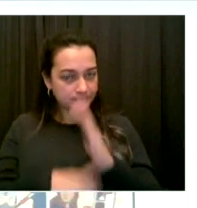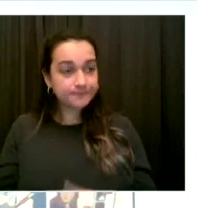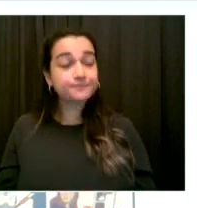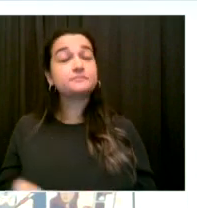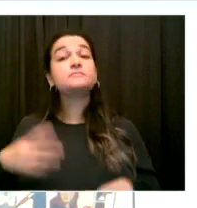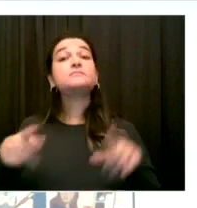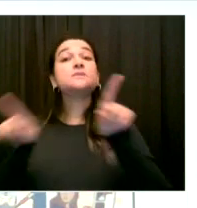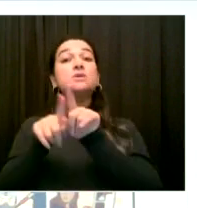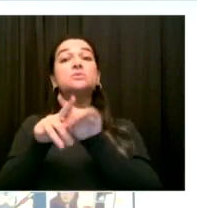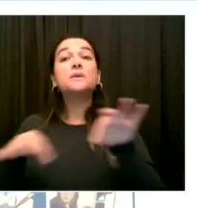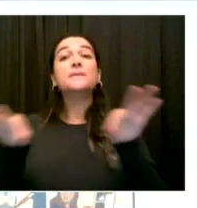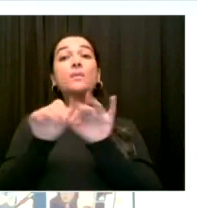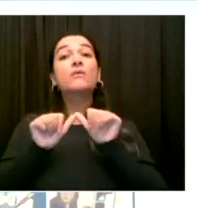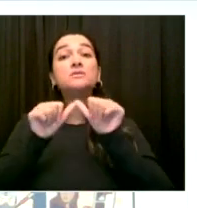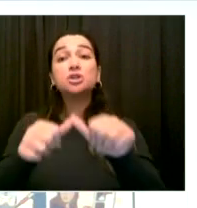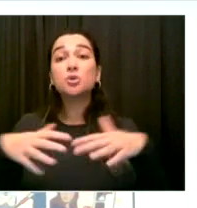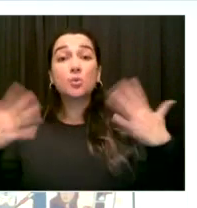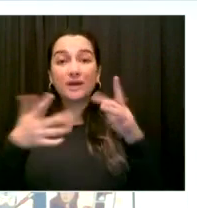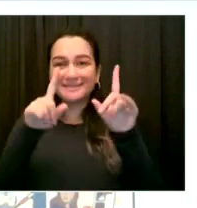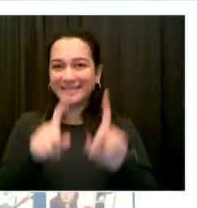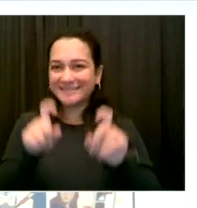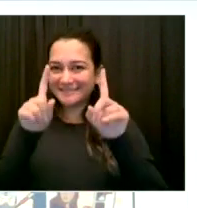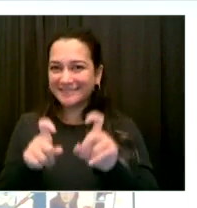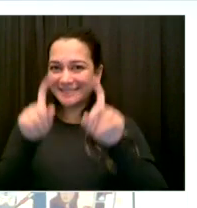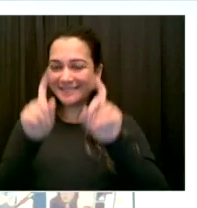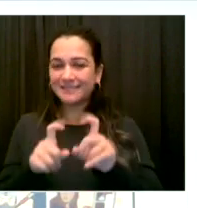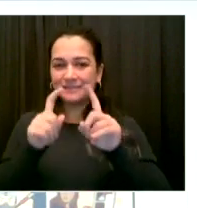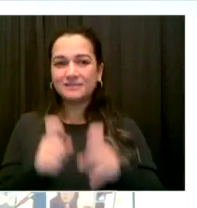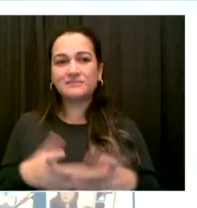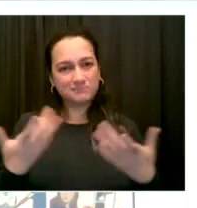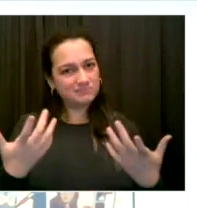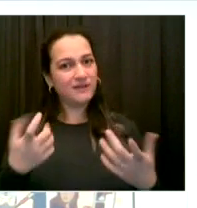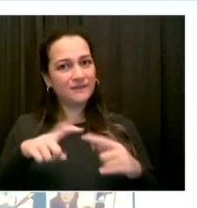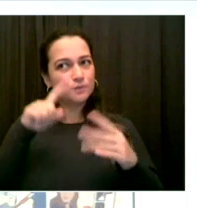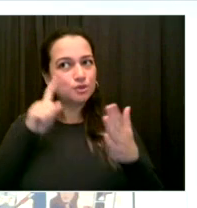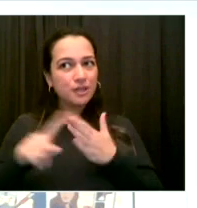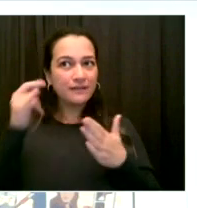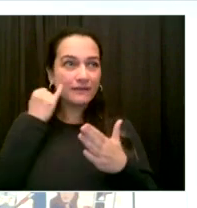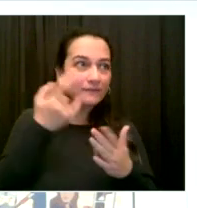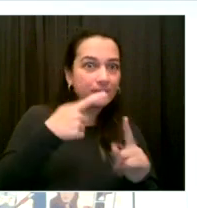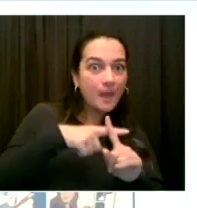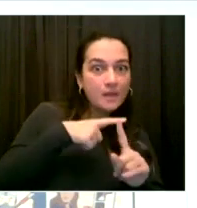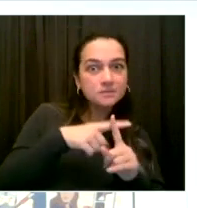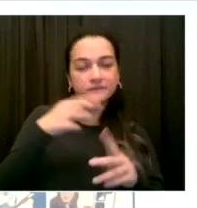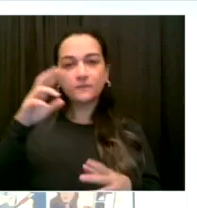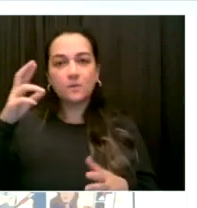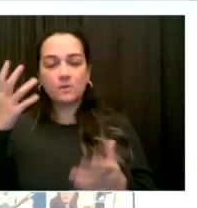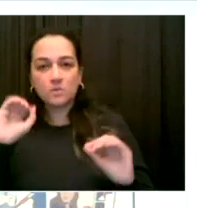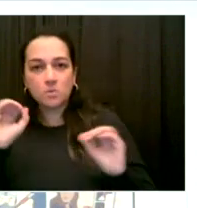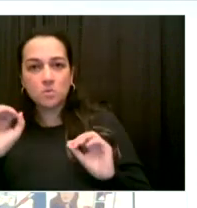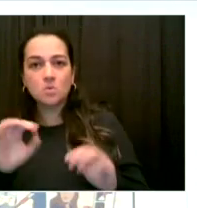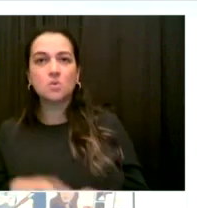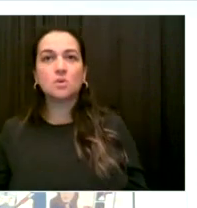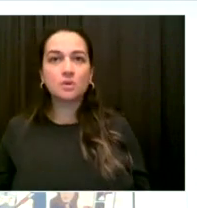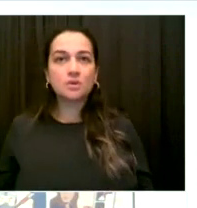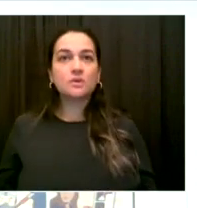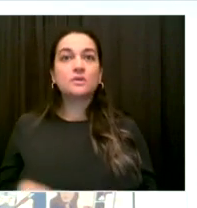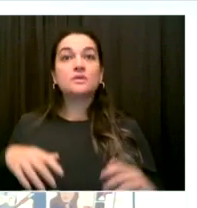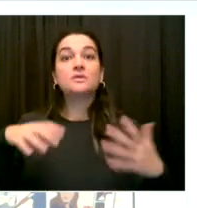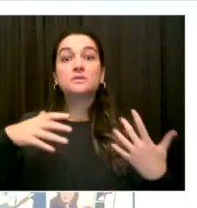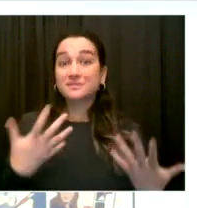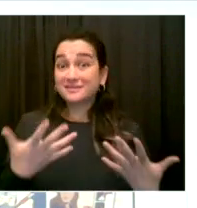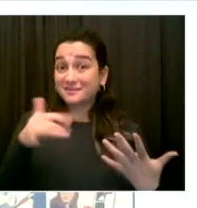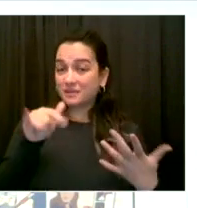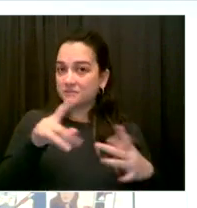several months. And now we have perhaps the most important part of our arsenal with respect to health and